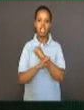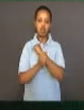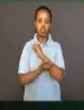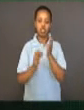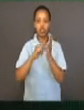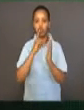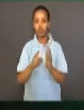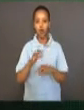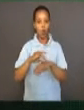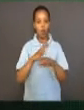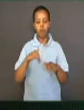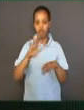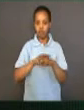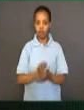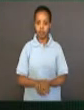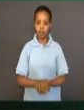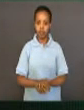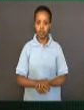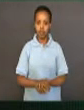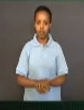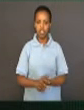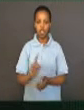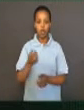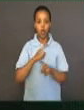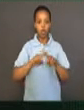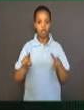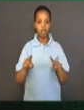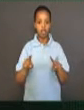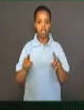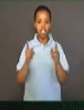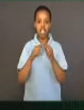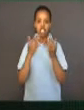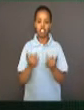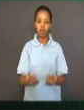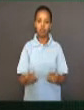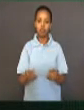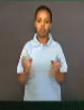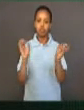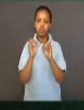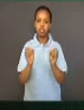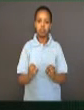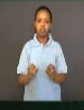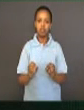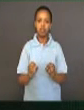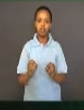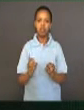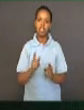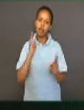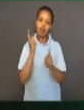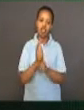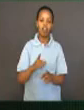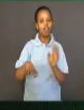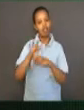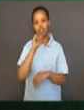Earth. However, there was yet to be any proof of this theory.